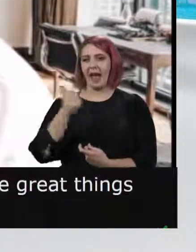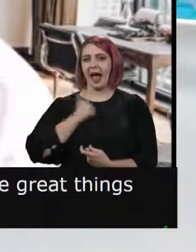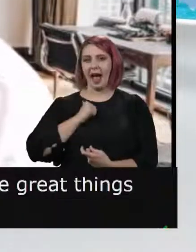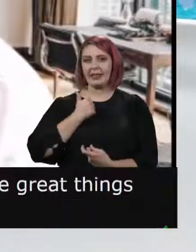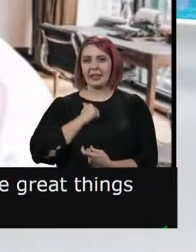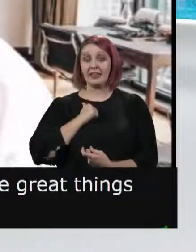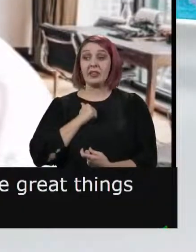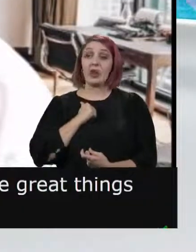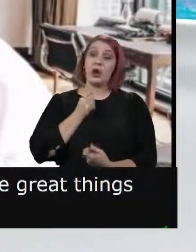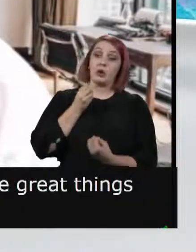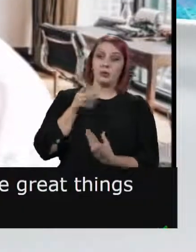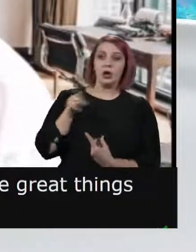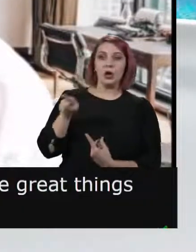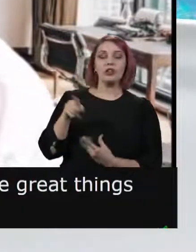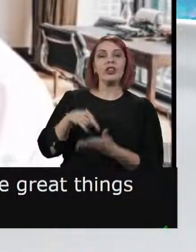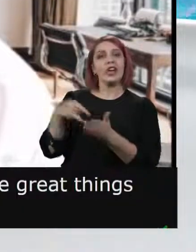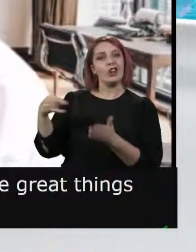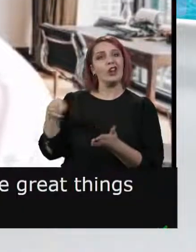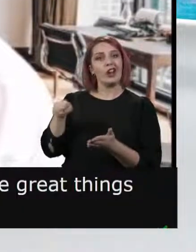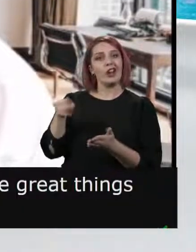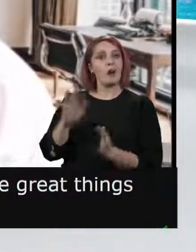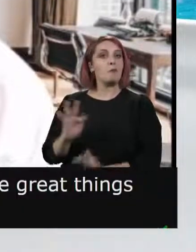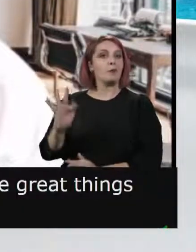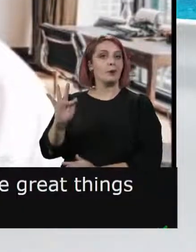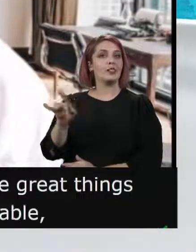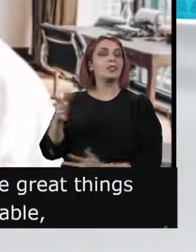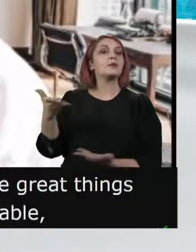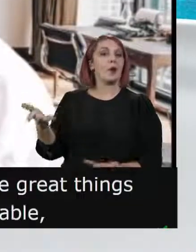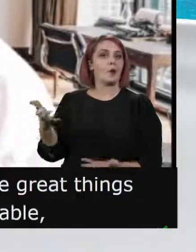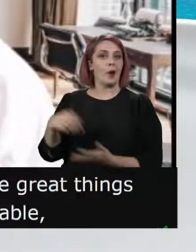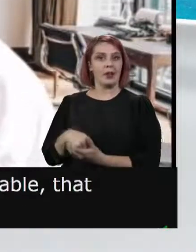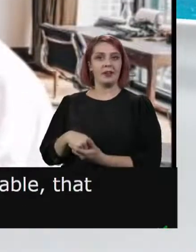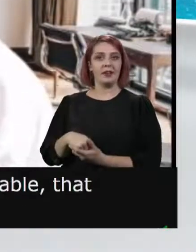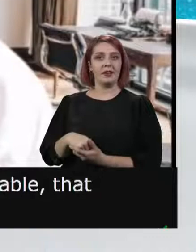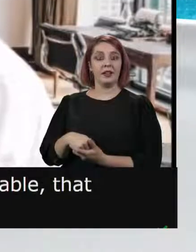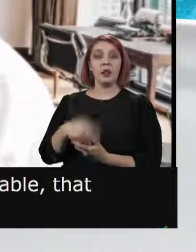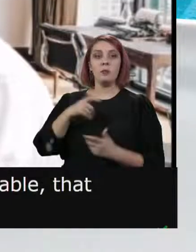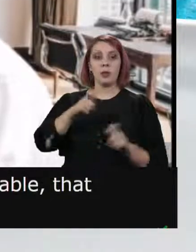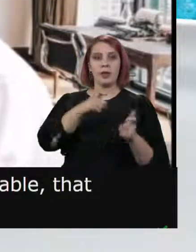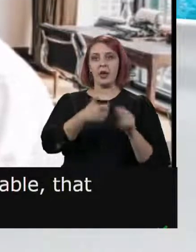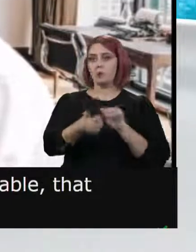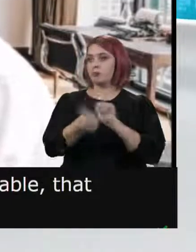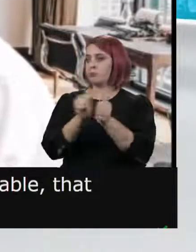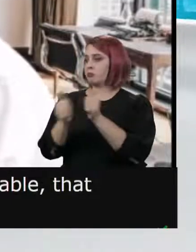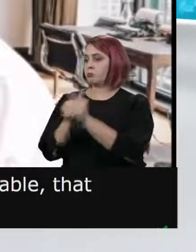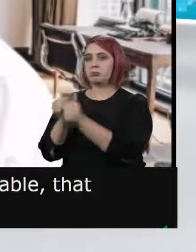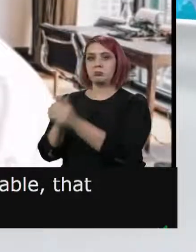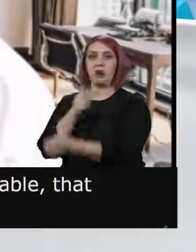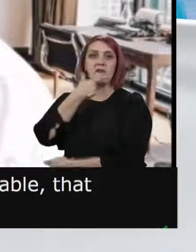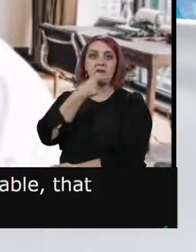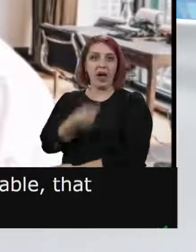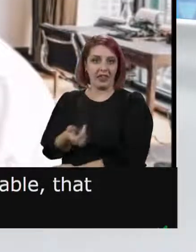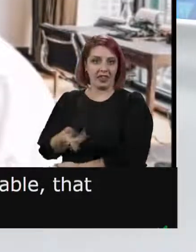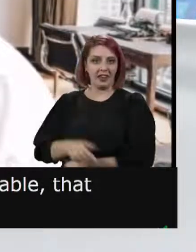scalable that actually we are seeing, even in low and medium